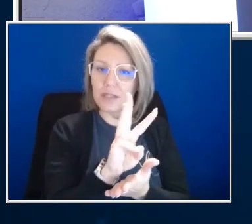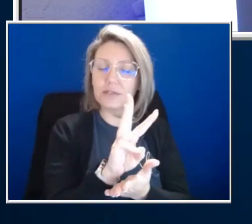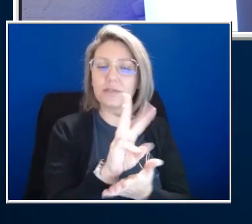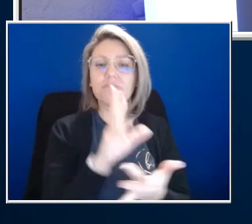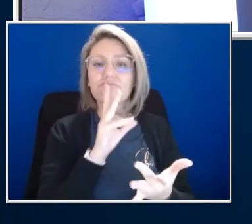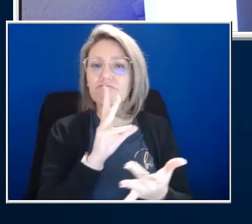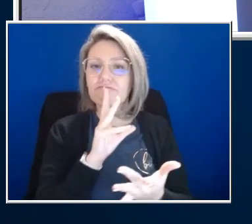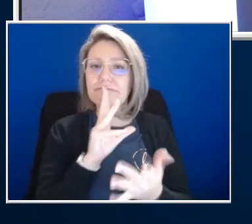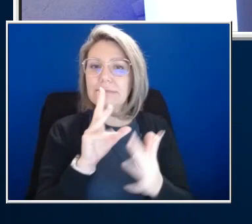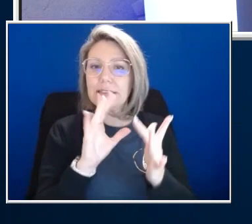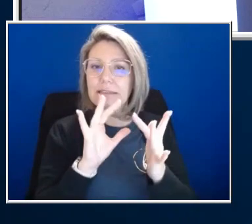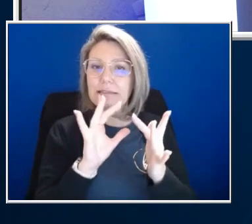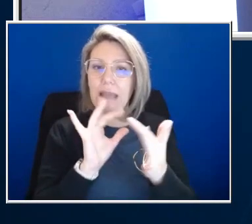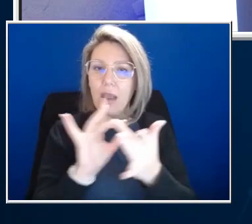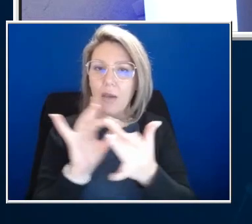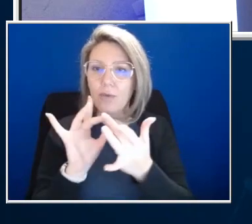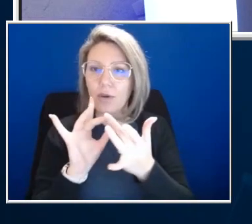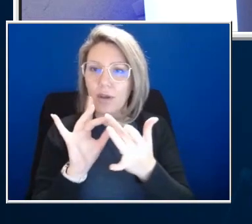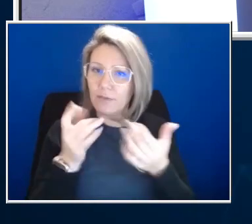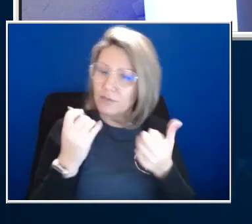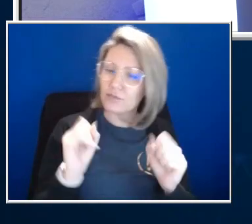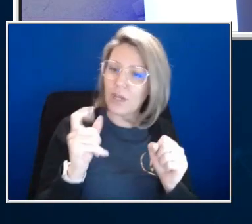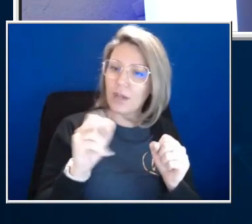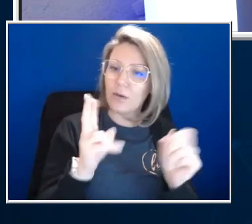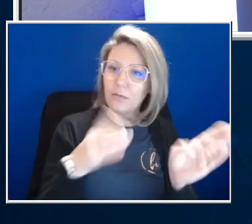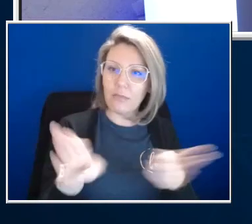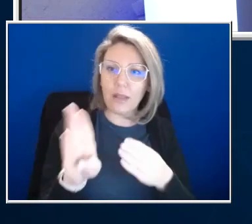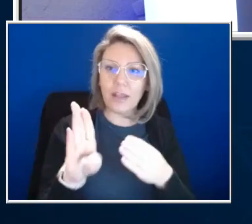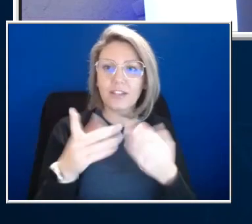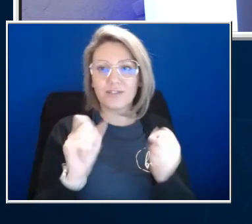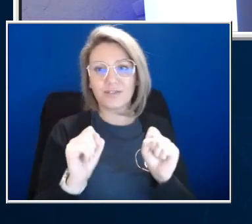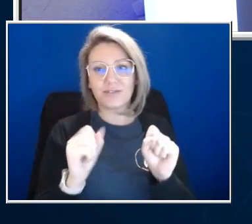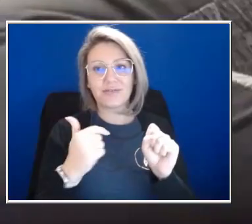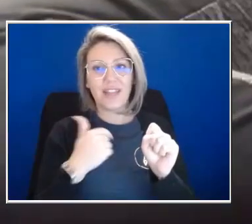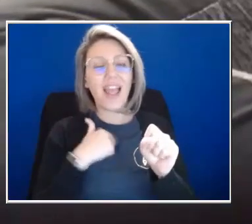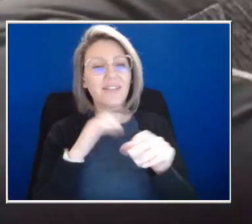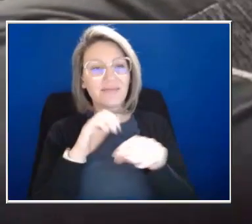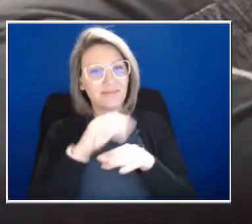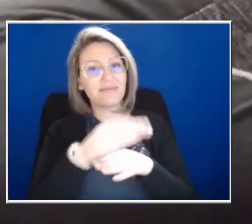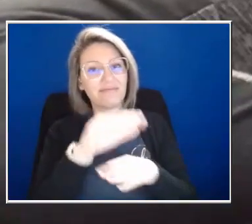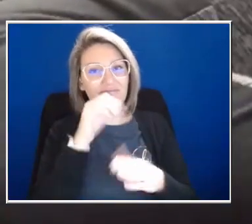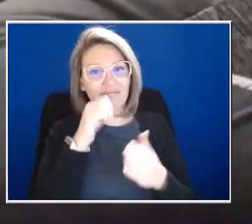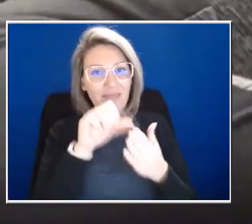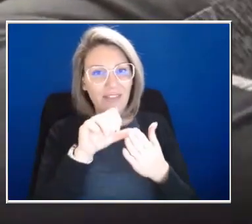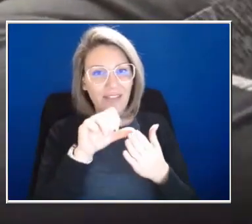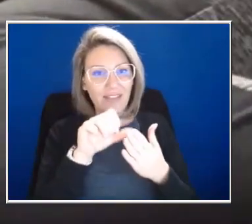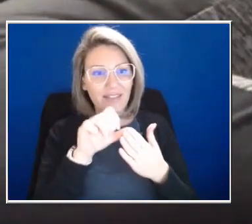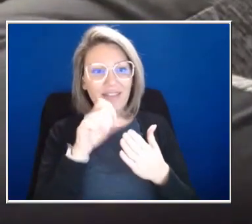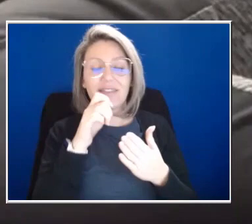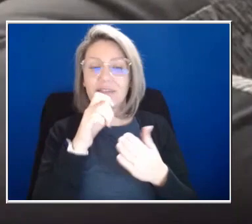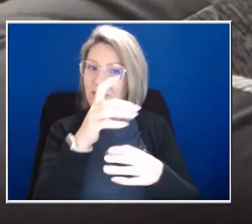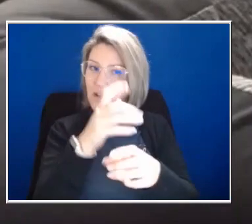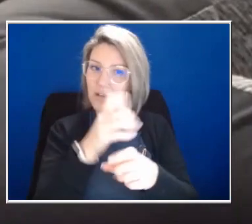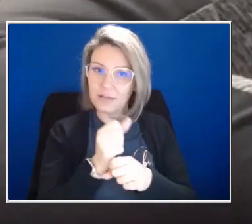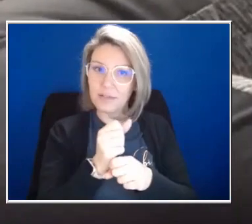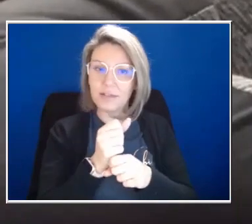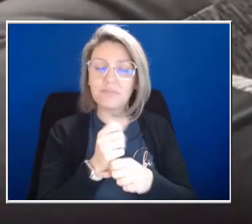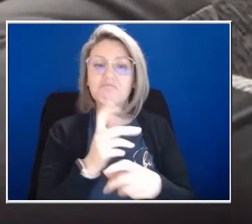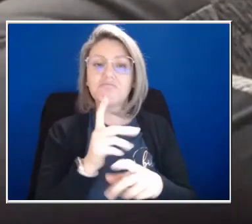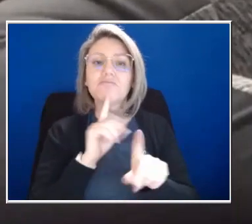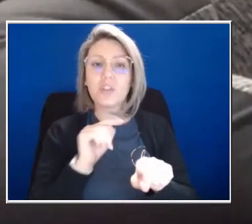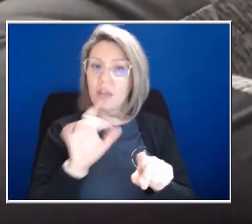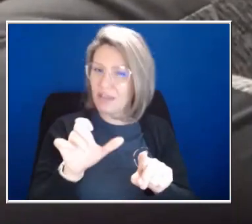have either of you tried or plan to try? Yes, I have sent a letter and did not receive a response, which is